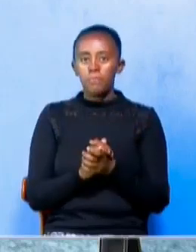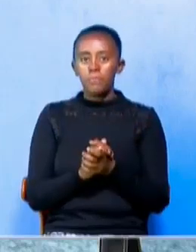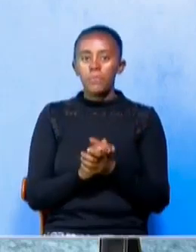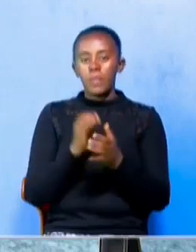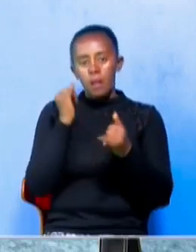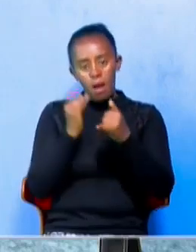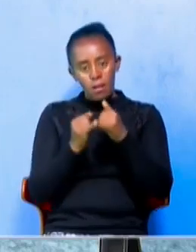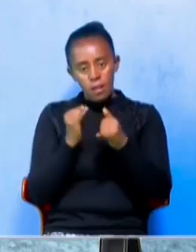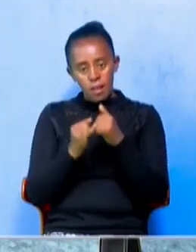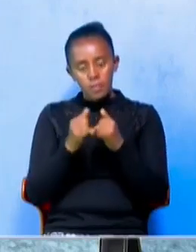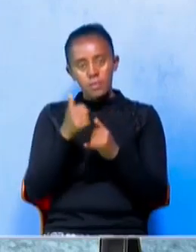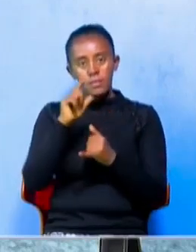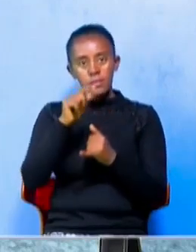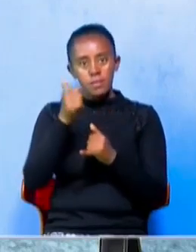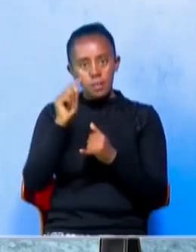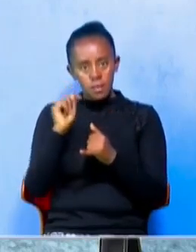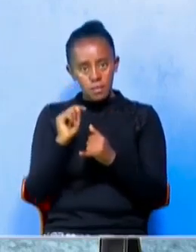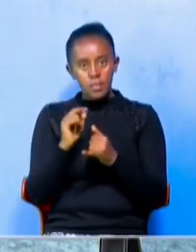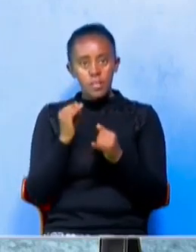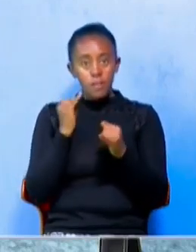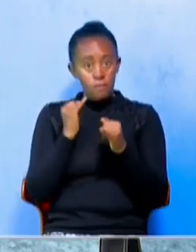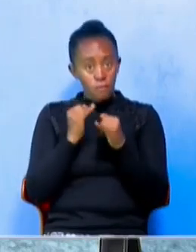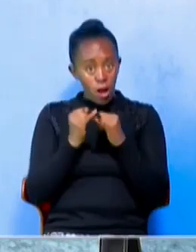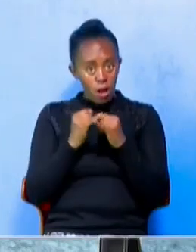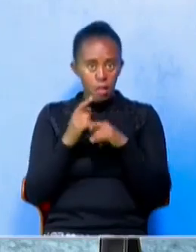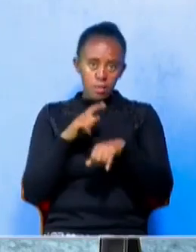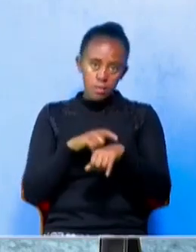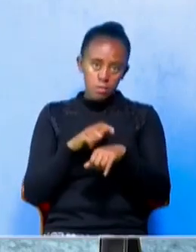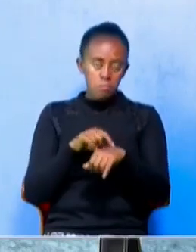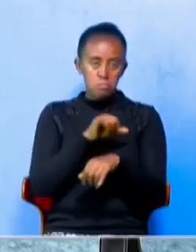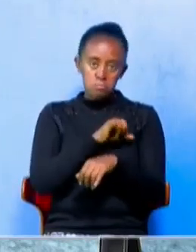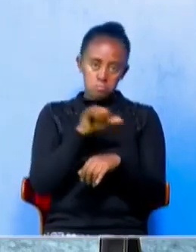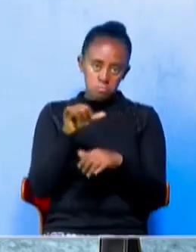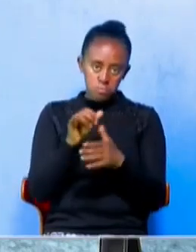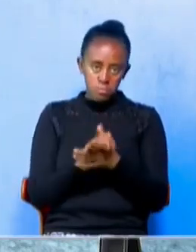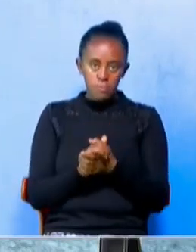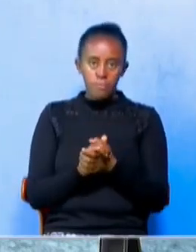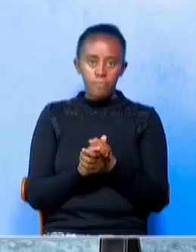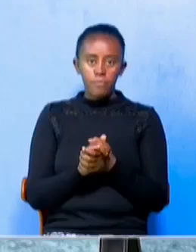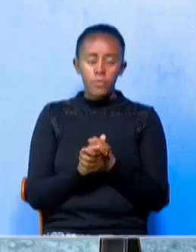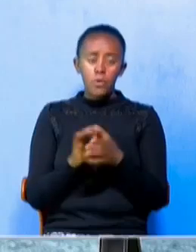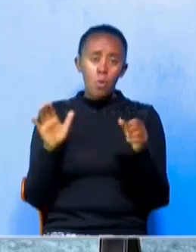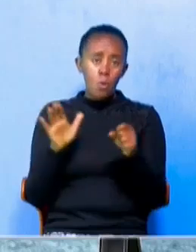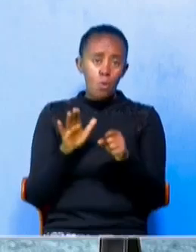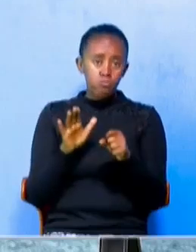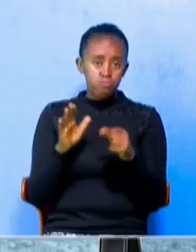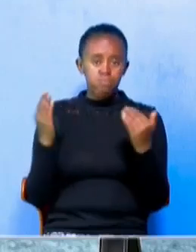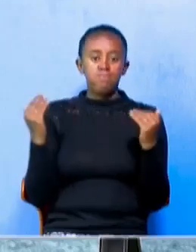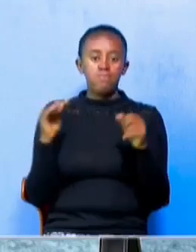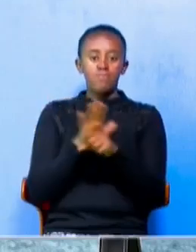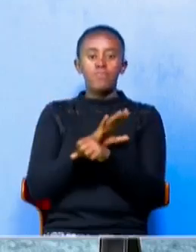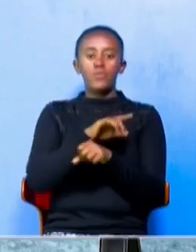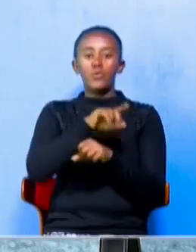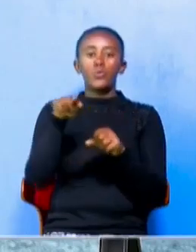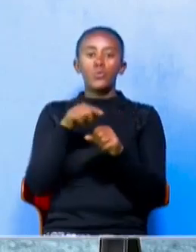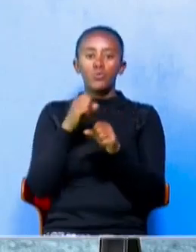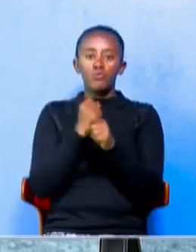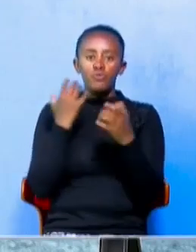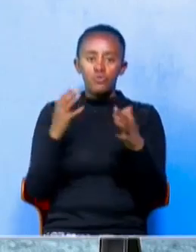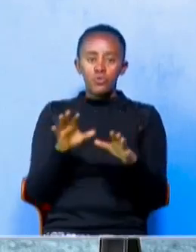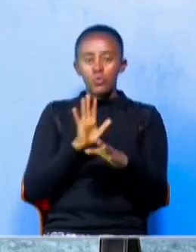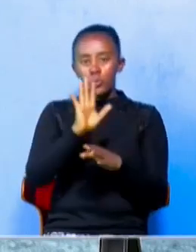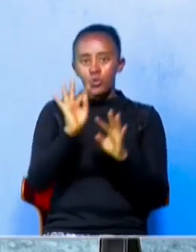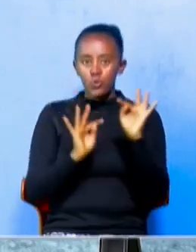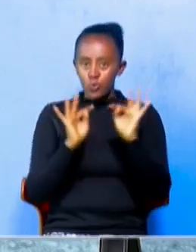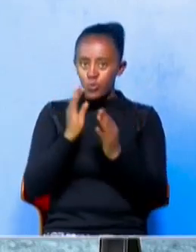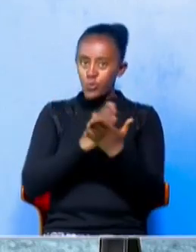last, in the final time, etc. Hopefully that you did your own story and share to